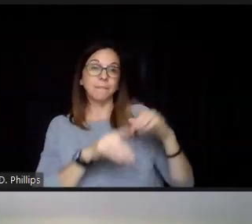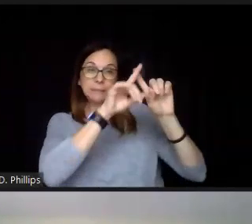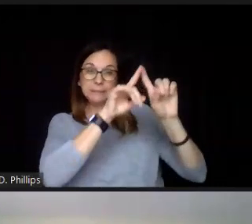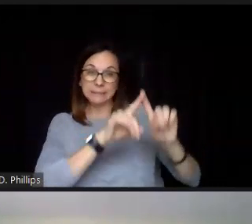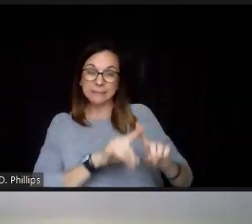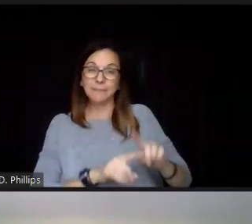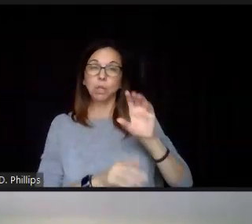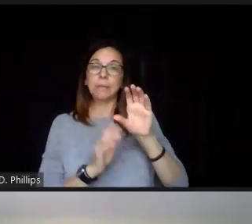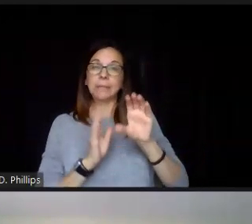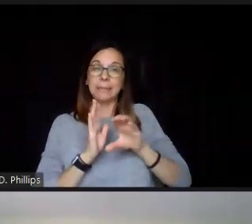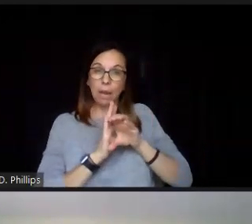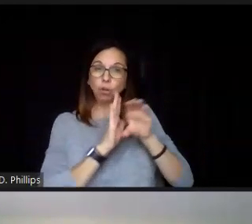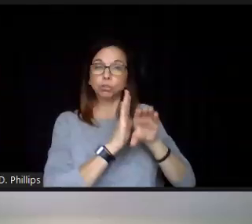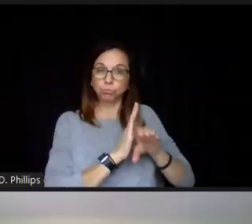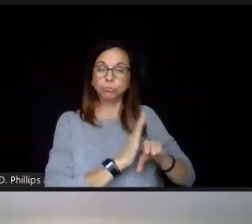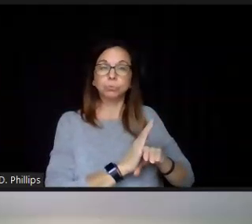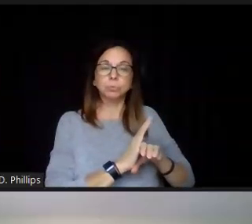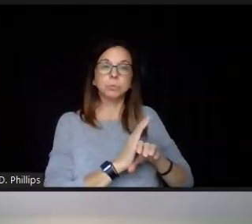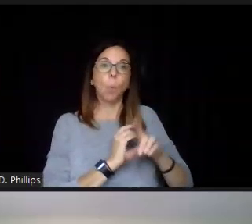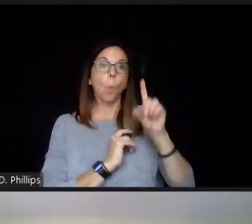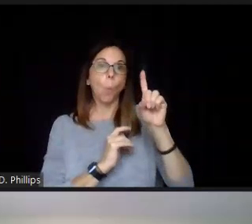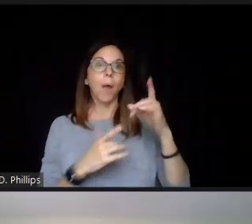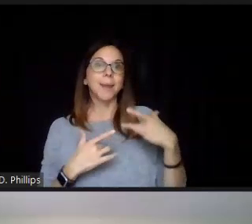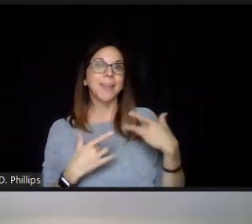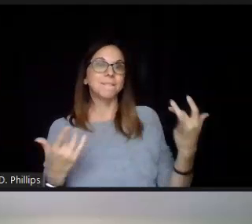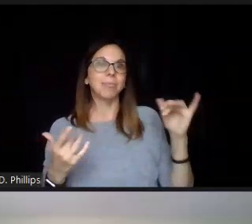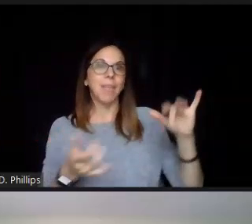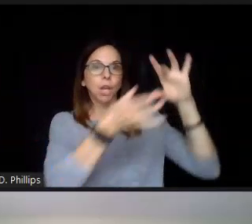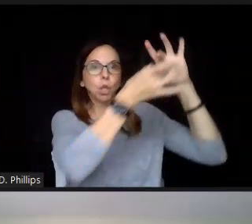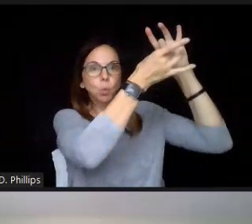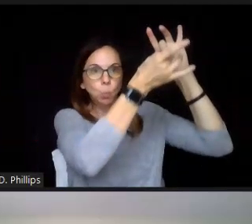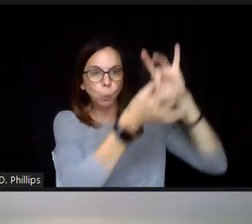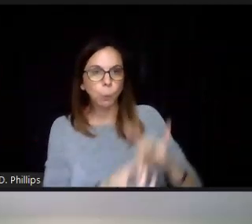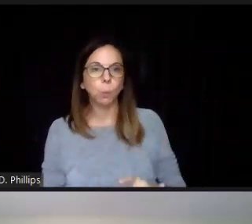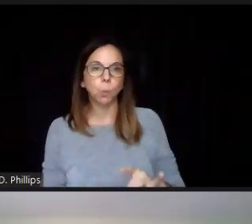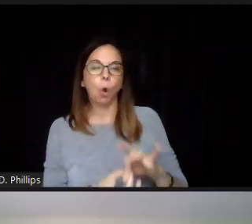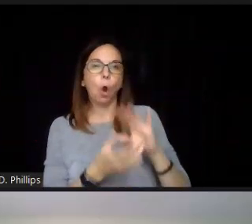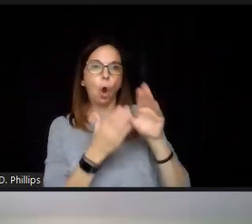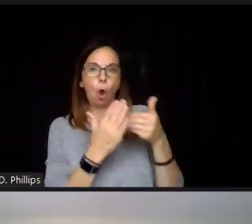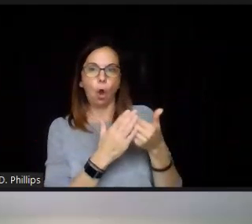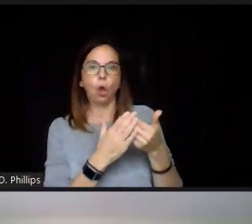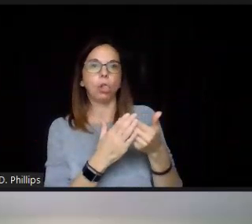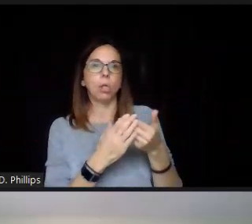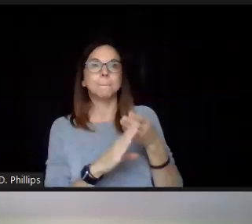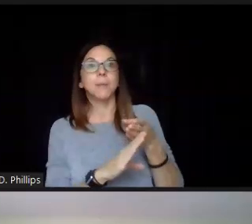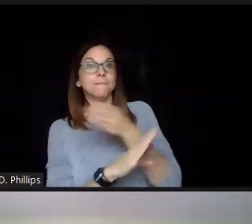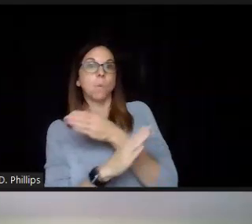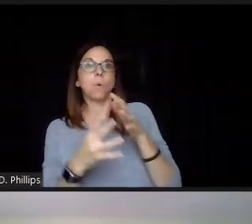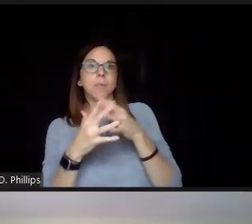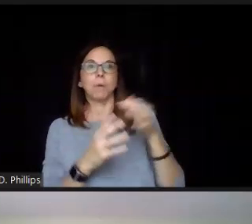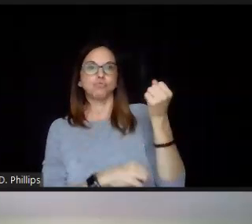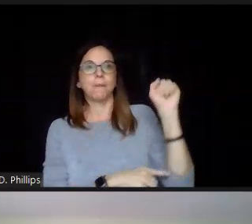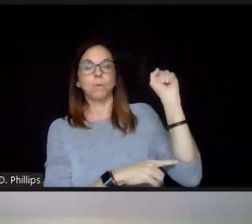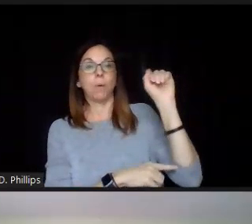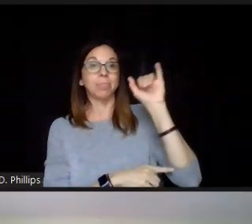characteristics, there is one event that united all 13 colonies before the American Revolution, and